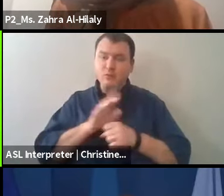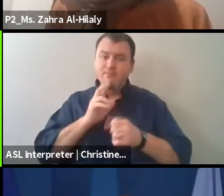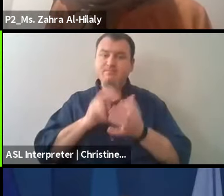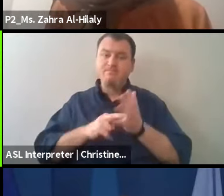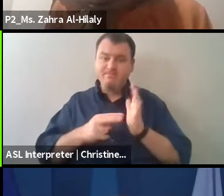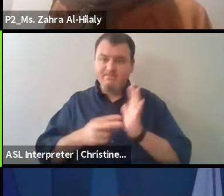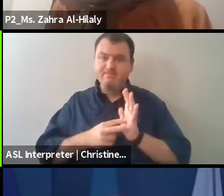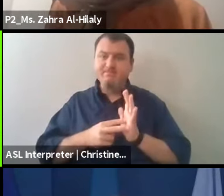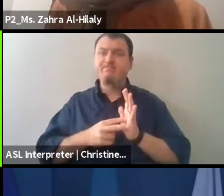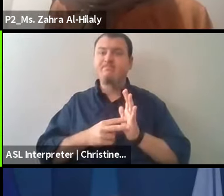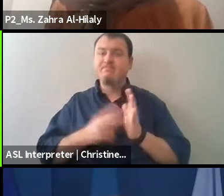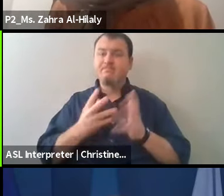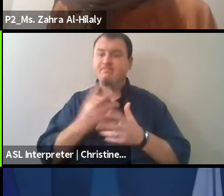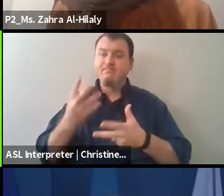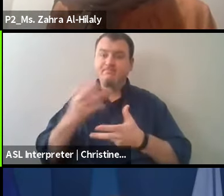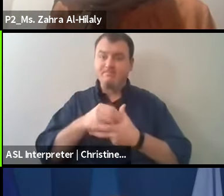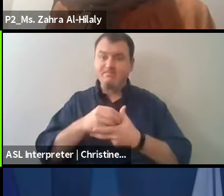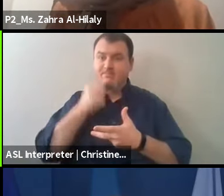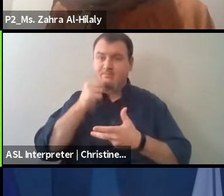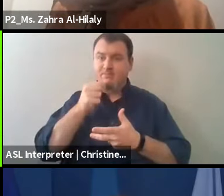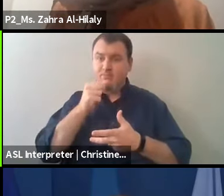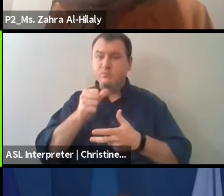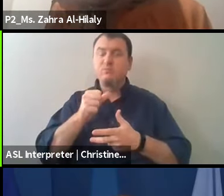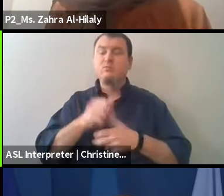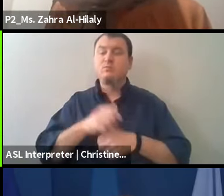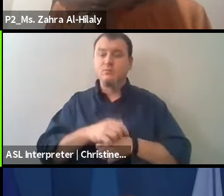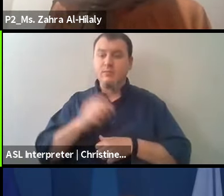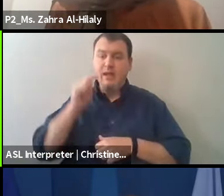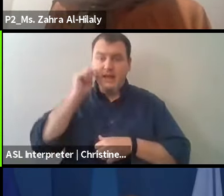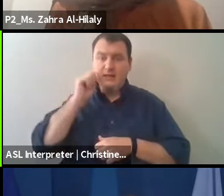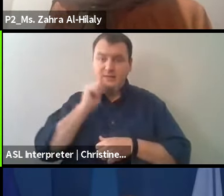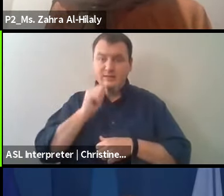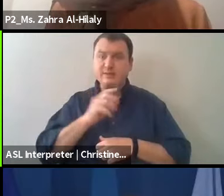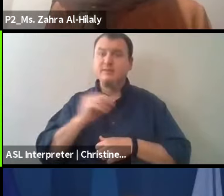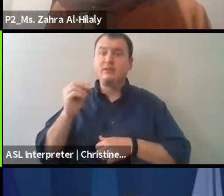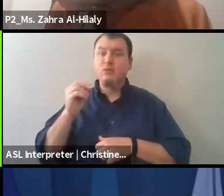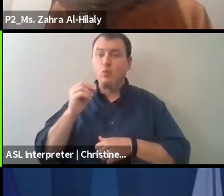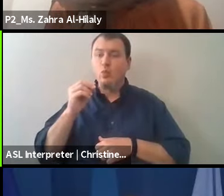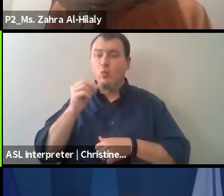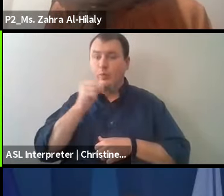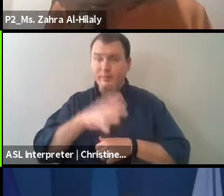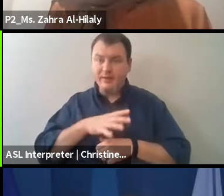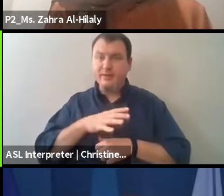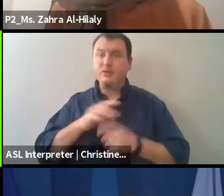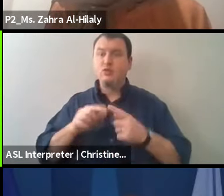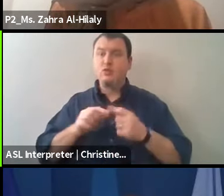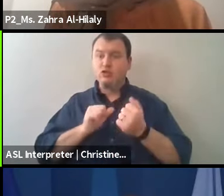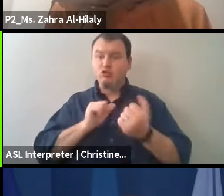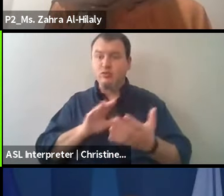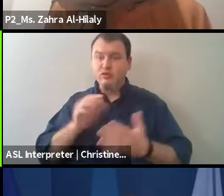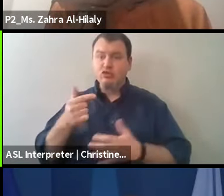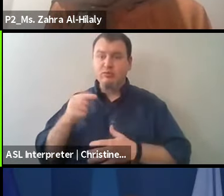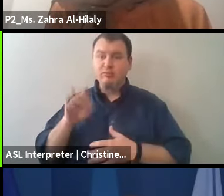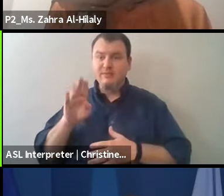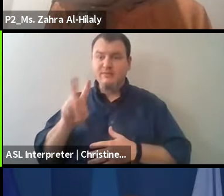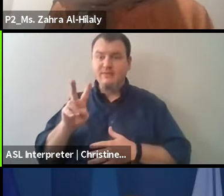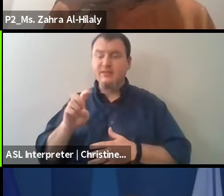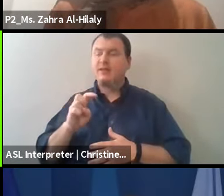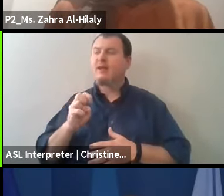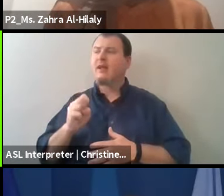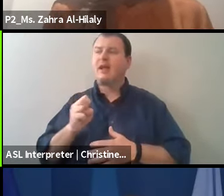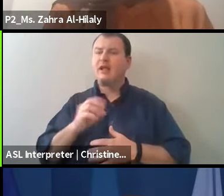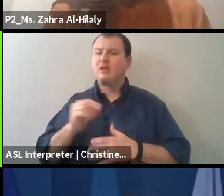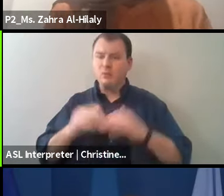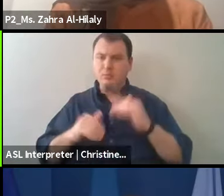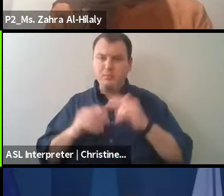and participation of girls, adolescents, and young women in actions to address GBV, and to build